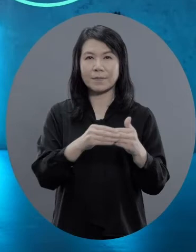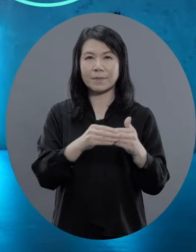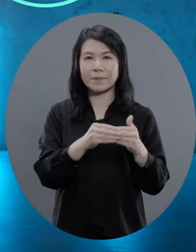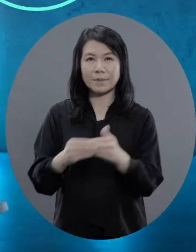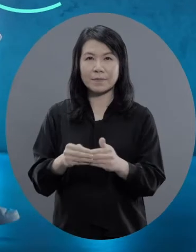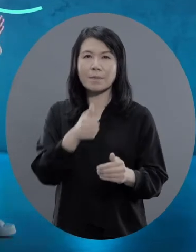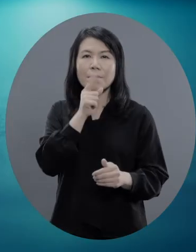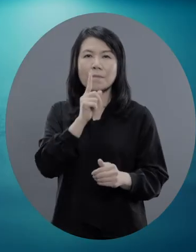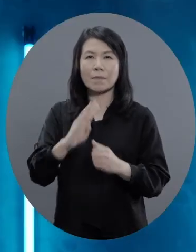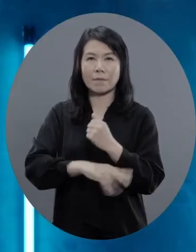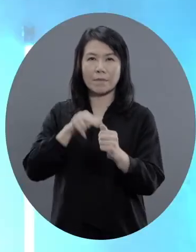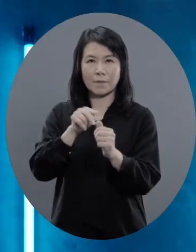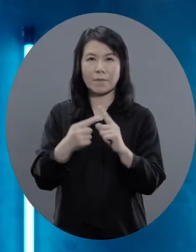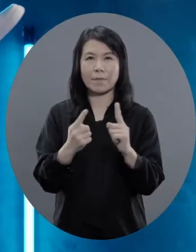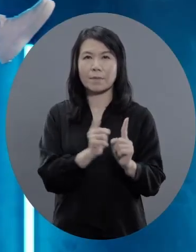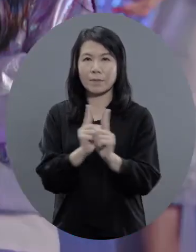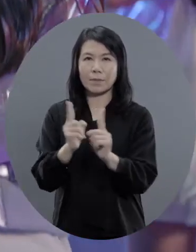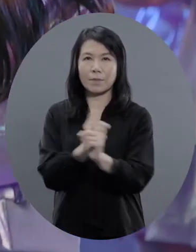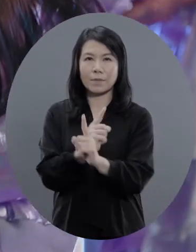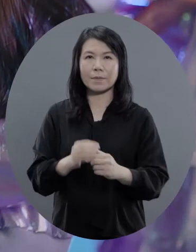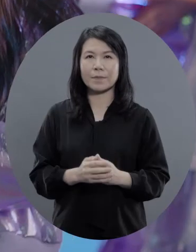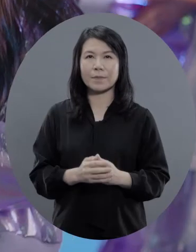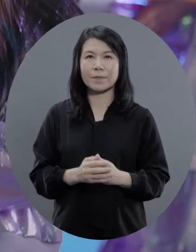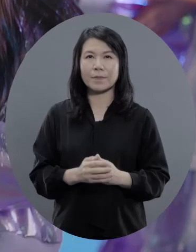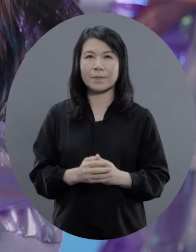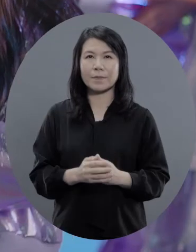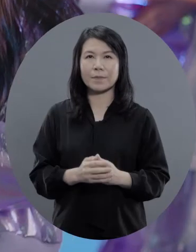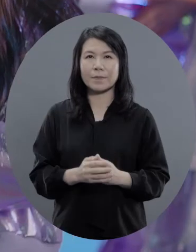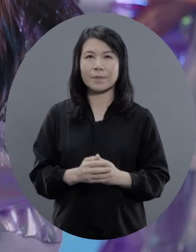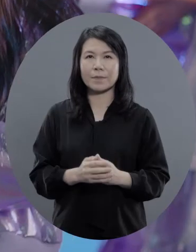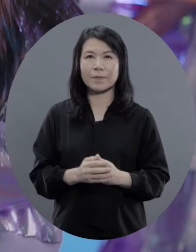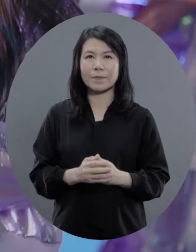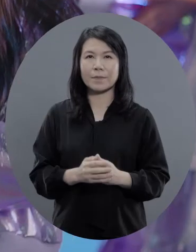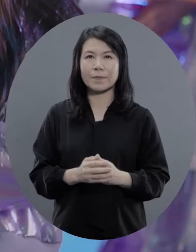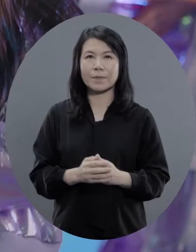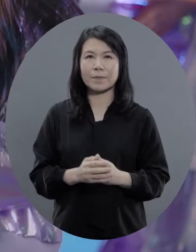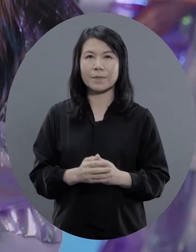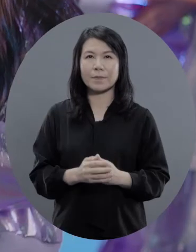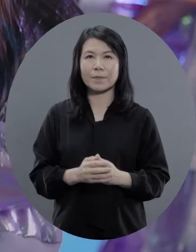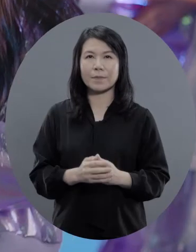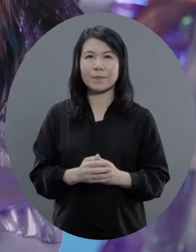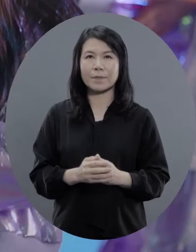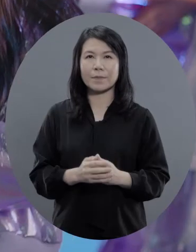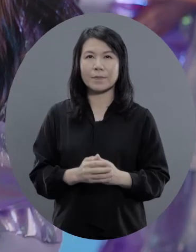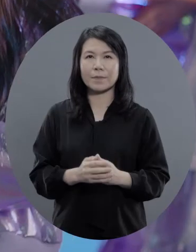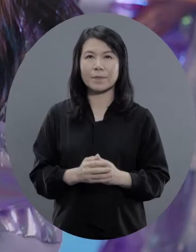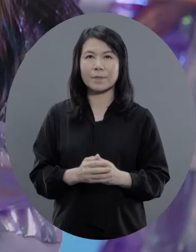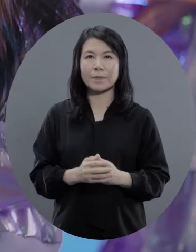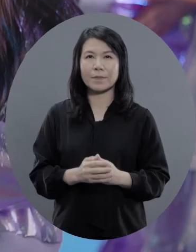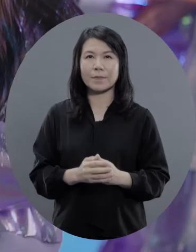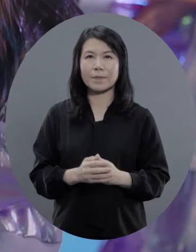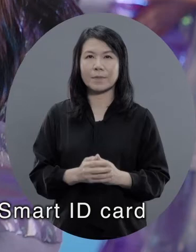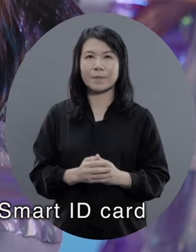intelligence says, "And accompanied by a parent or legal guardian." The scene shows six children looking to the front with a universe in the